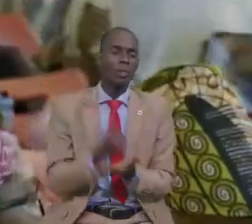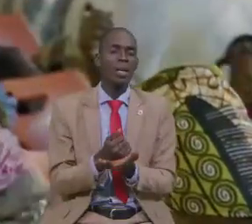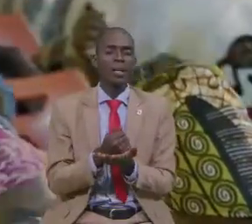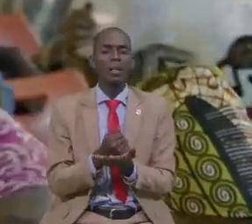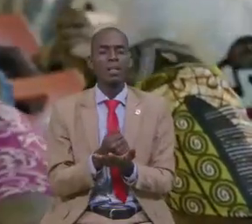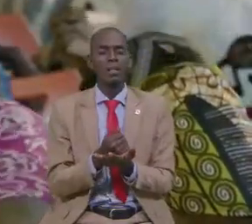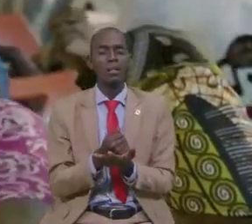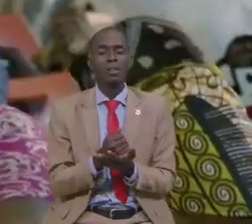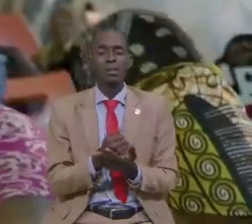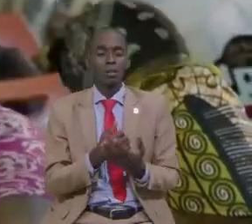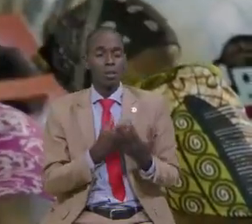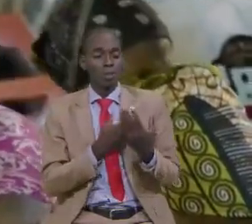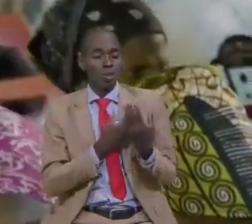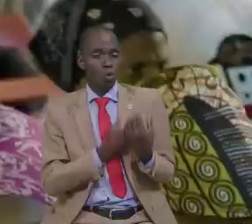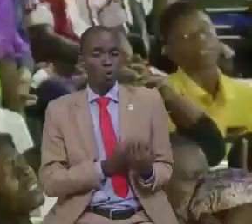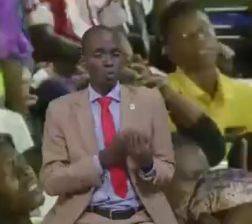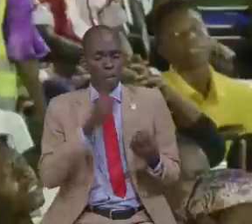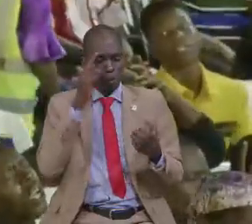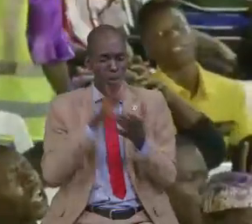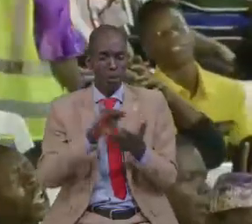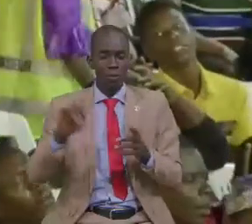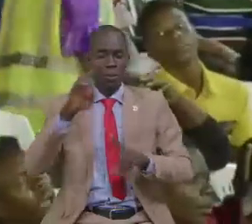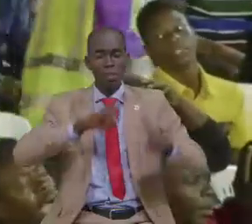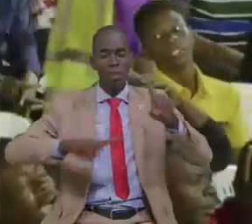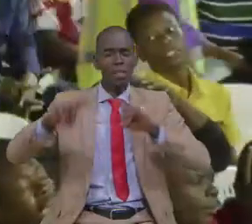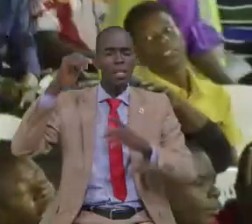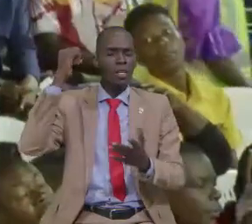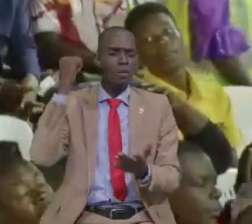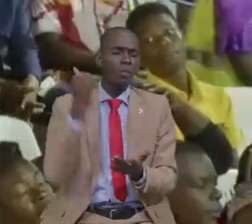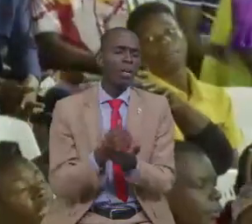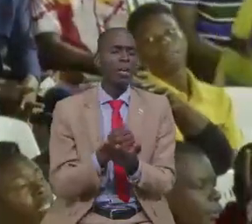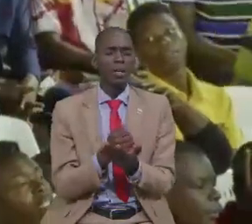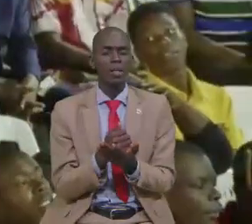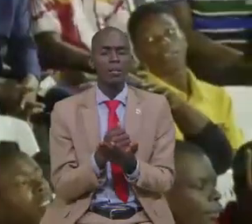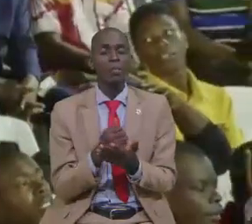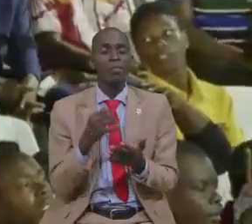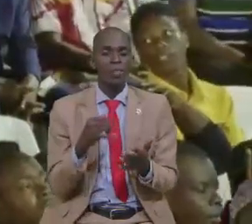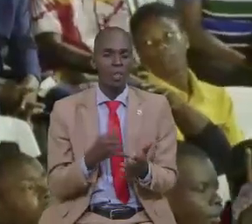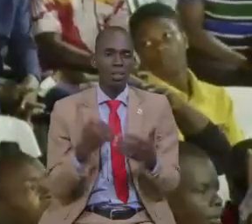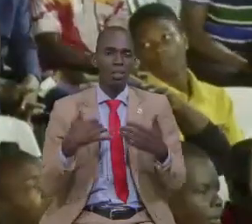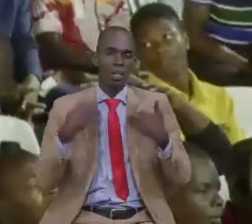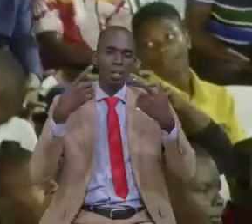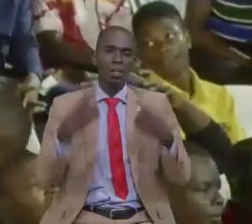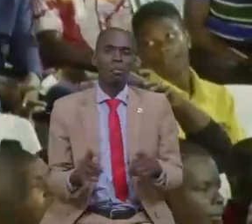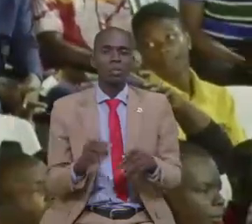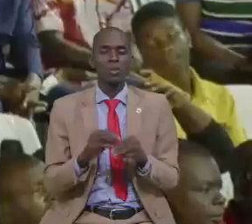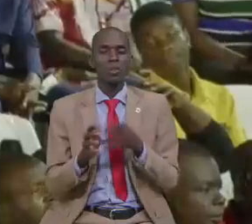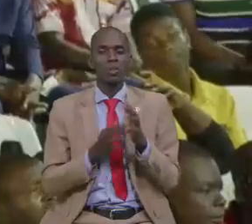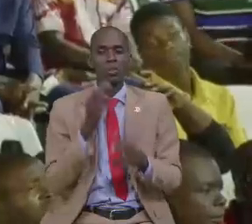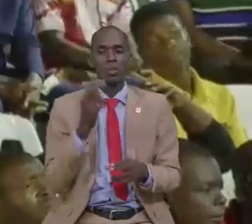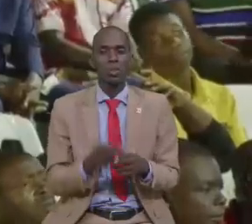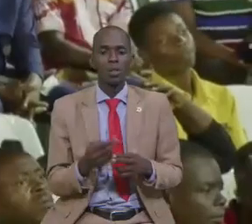confident trusting amen it is done we're calling our